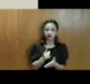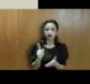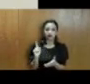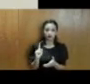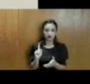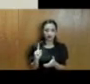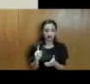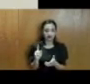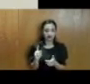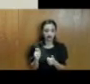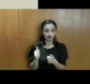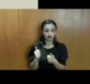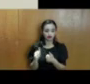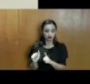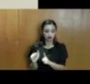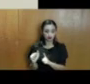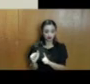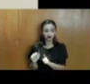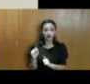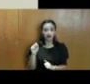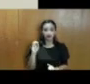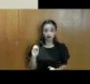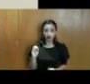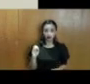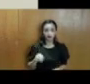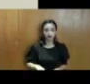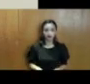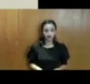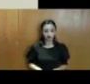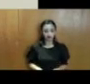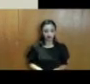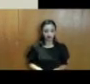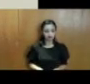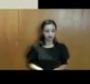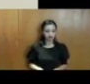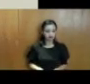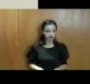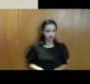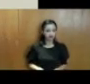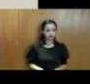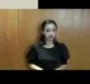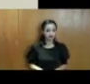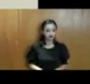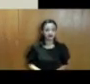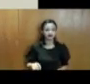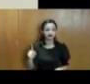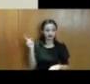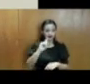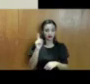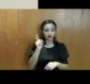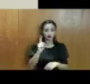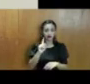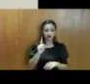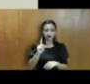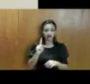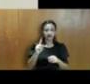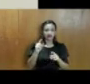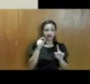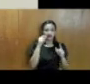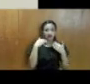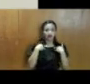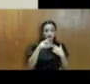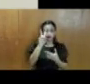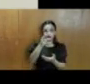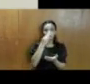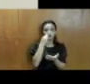I hope you can follow. The point of this, there are two messages